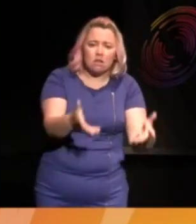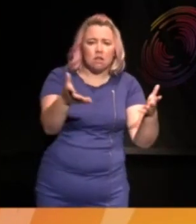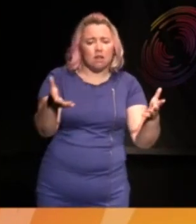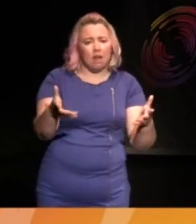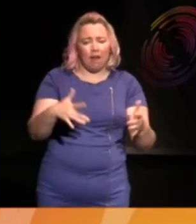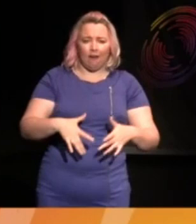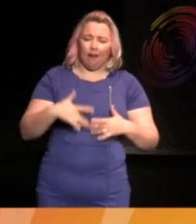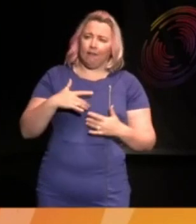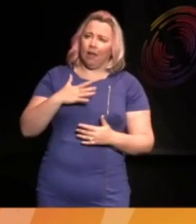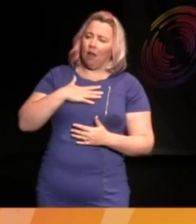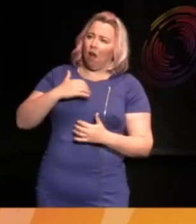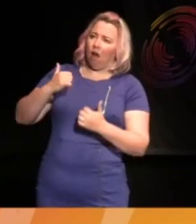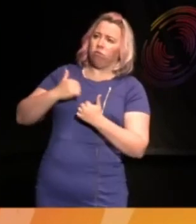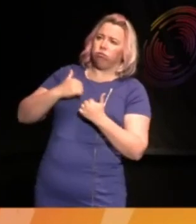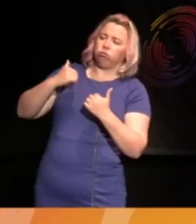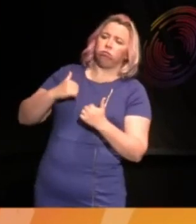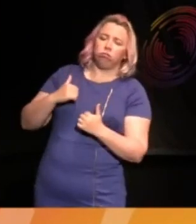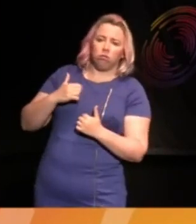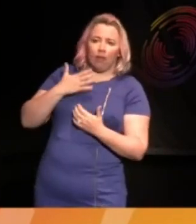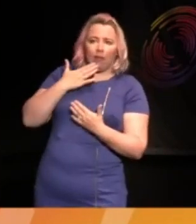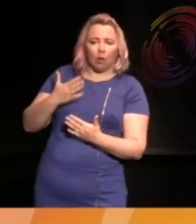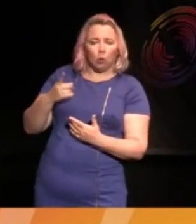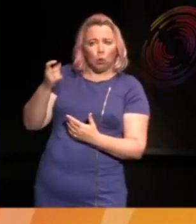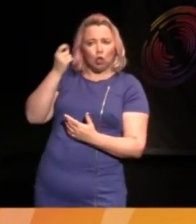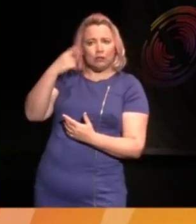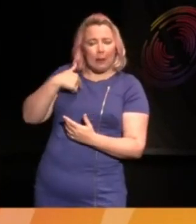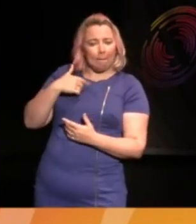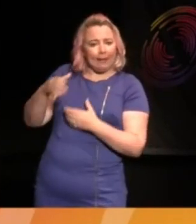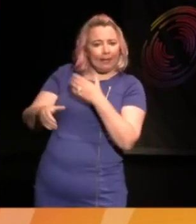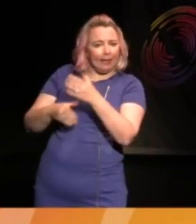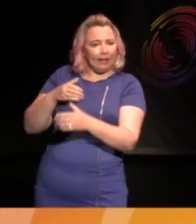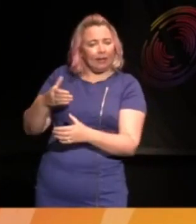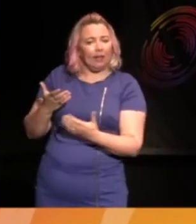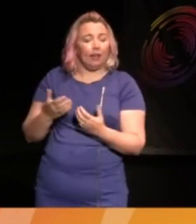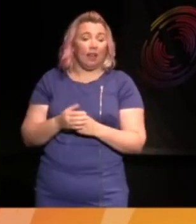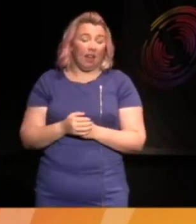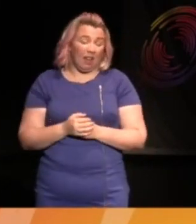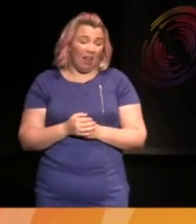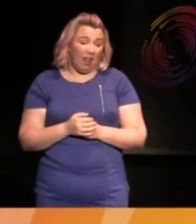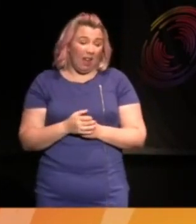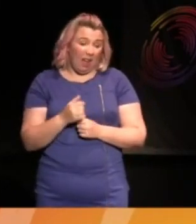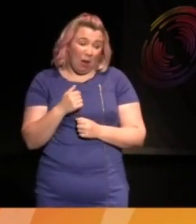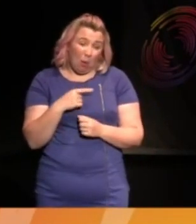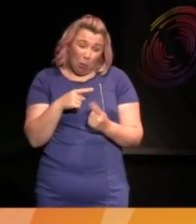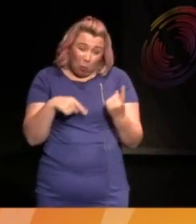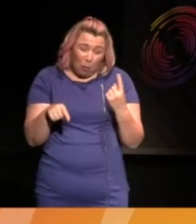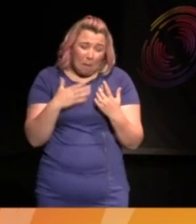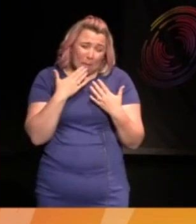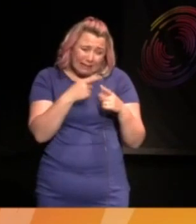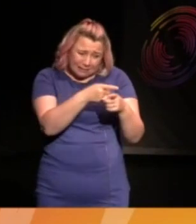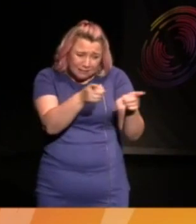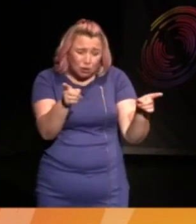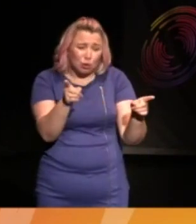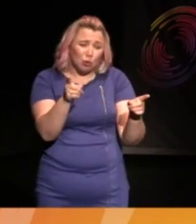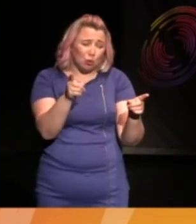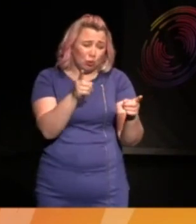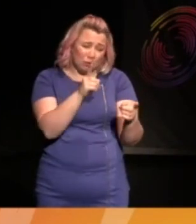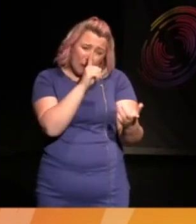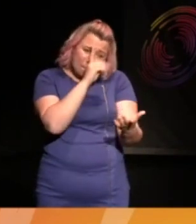authentically and understood? I think the biggest thing is to believe people when they tell you